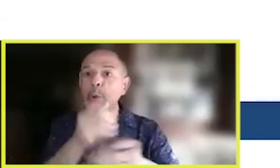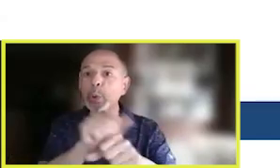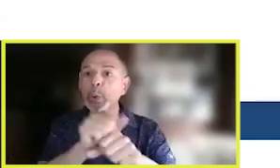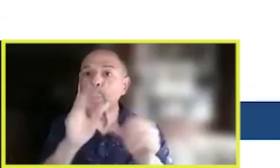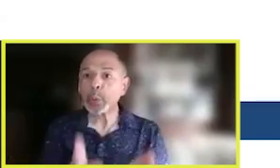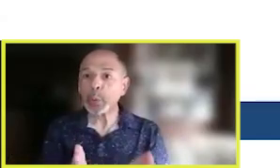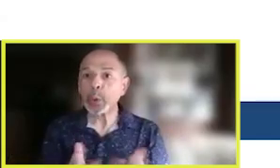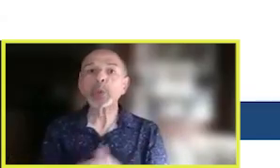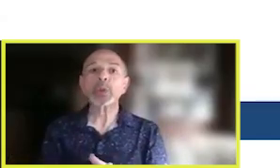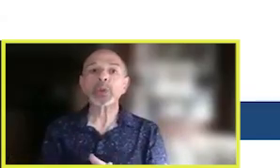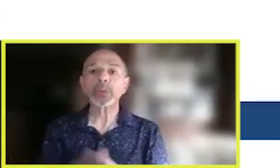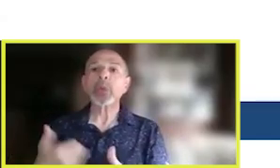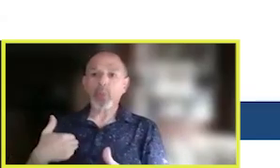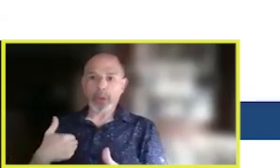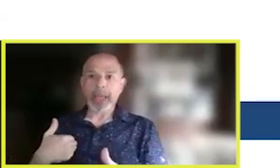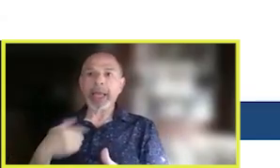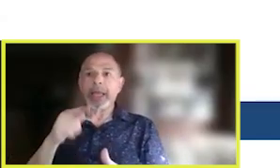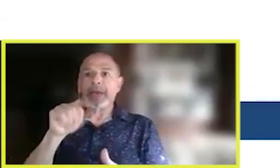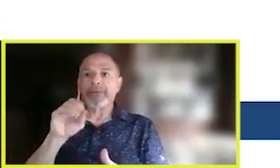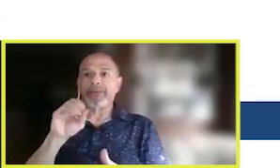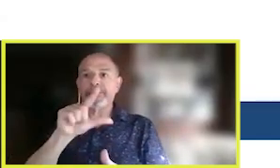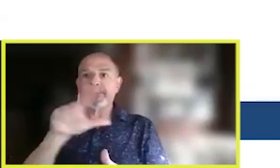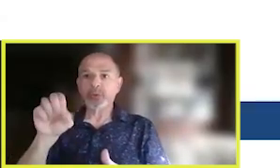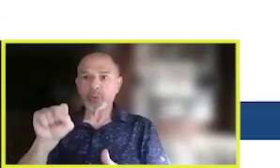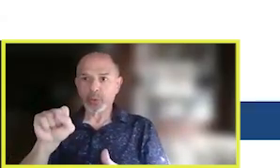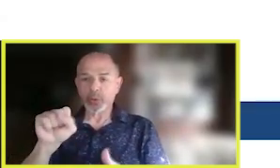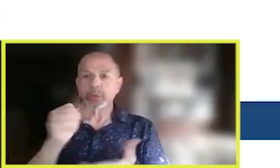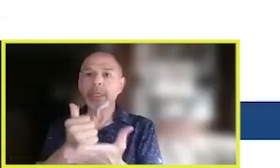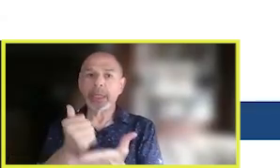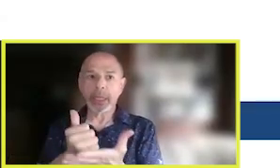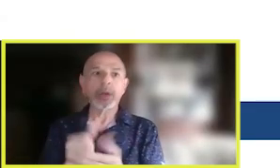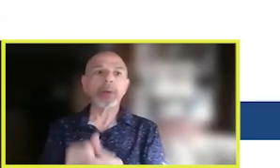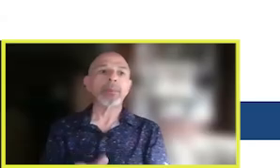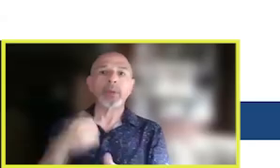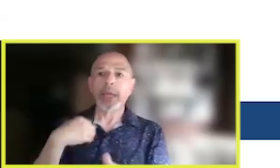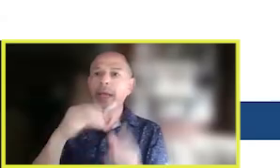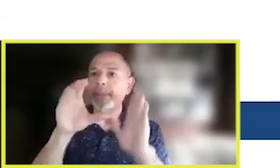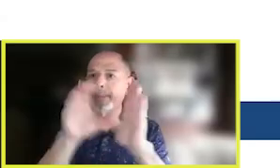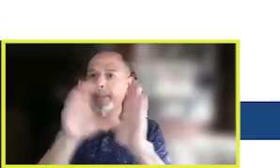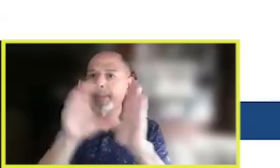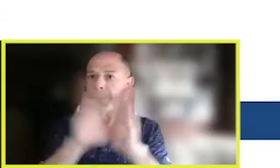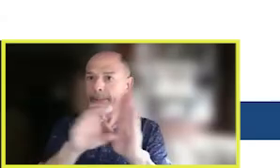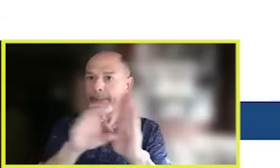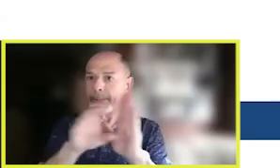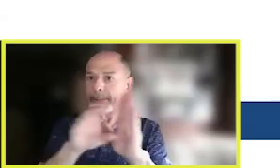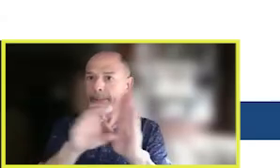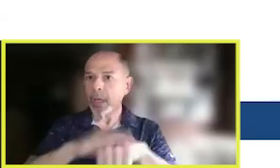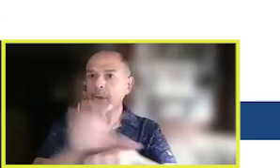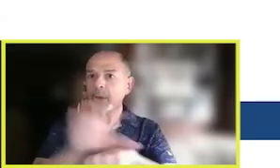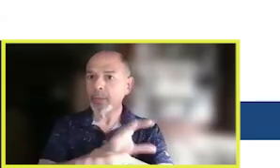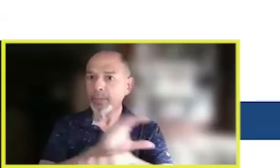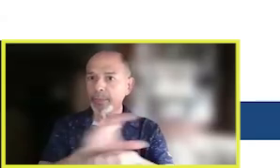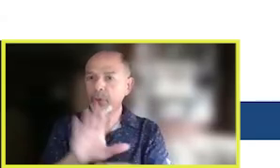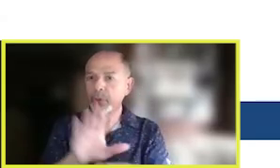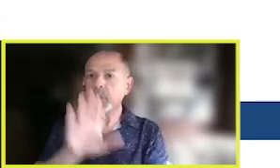some tools that can help. We have flyers you can share online or hang